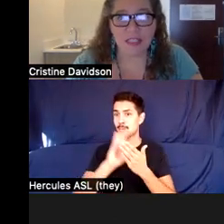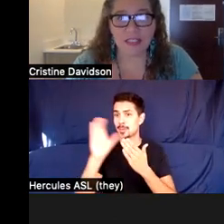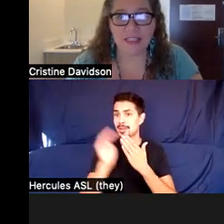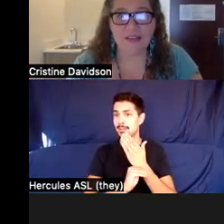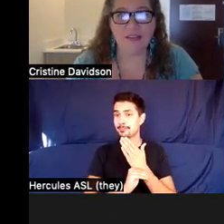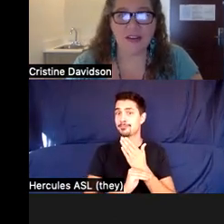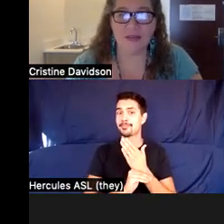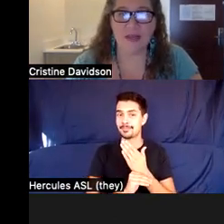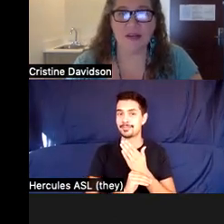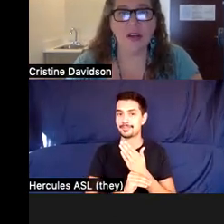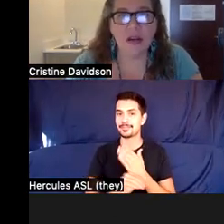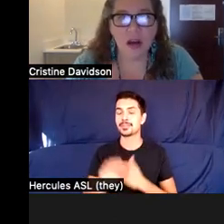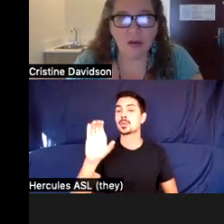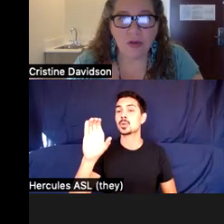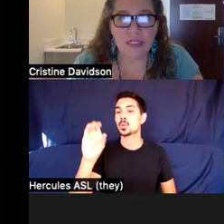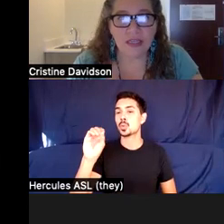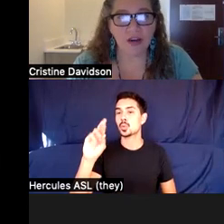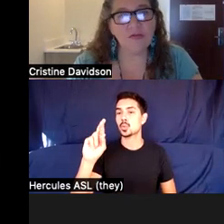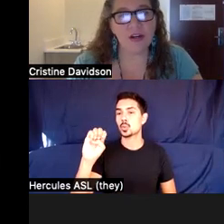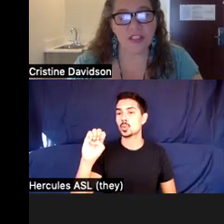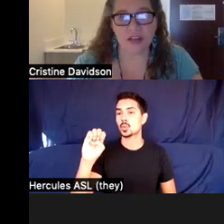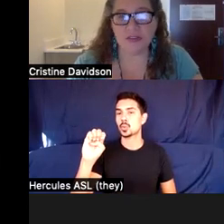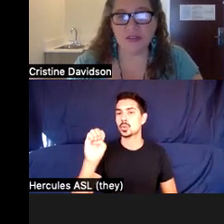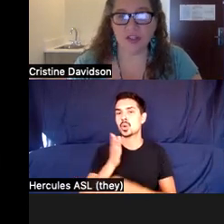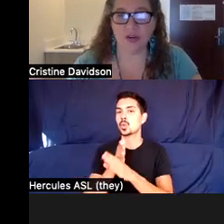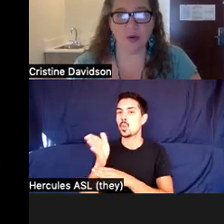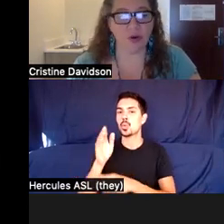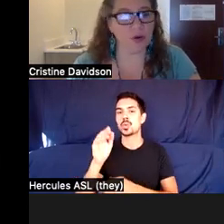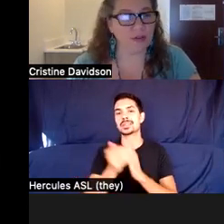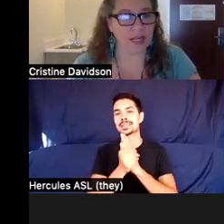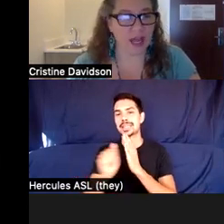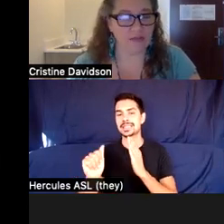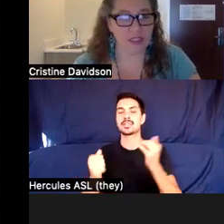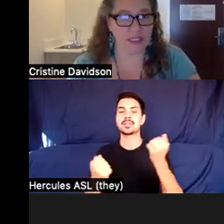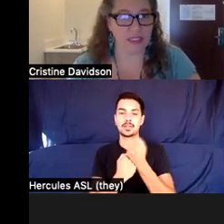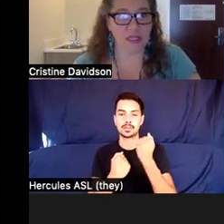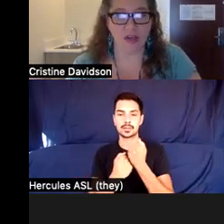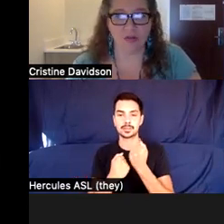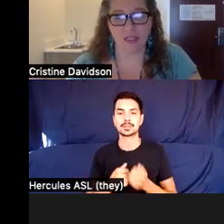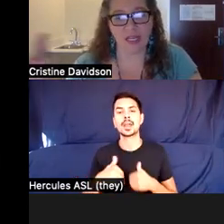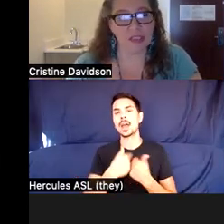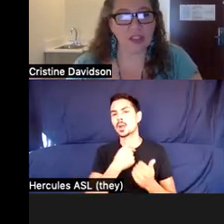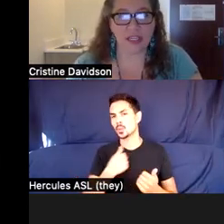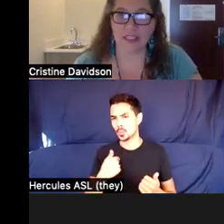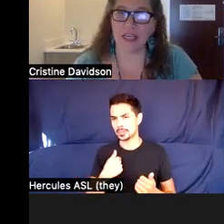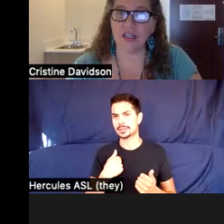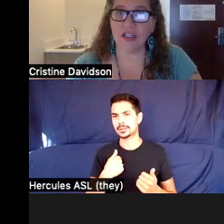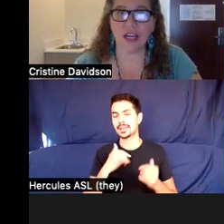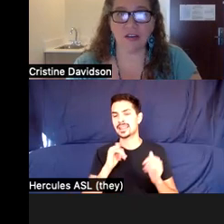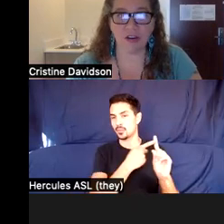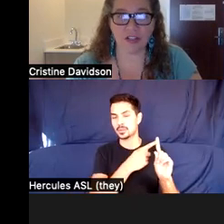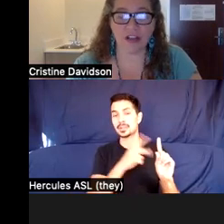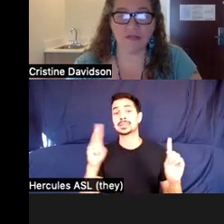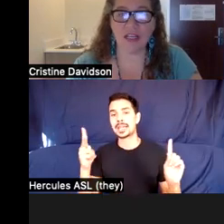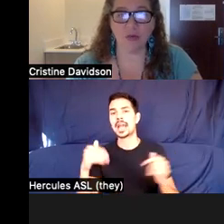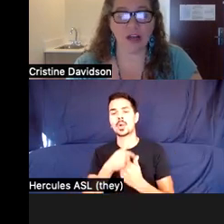of advocacy, and then how do we take care of ourselves, when we're providing advocacy? What does that look like to take good